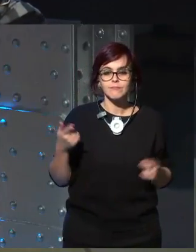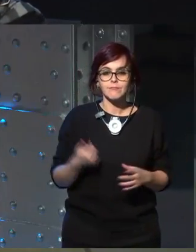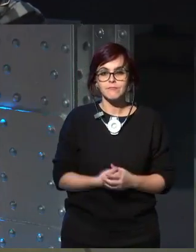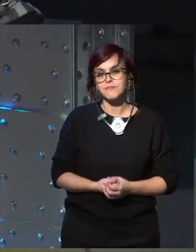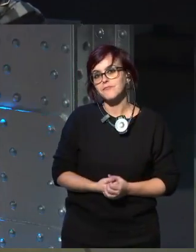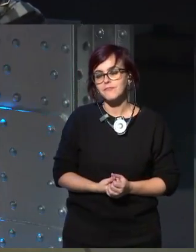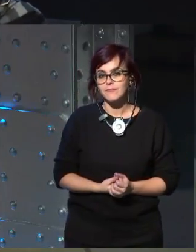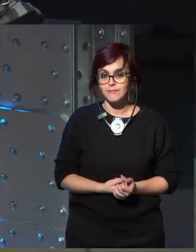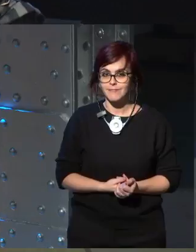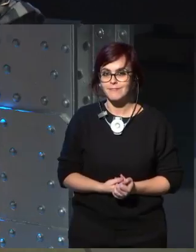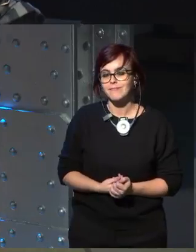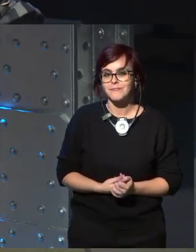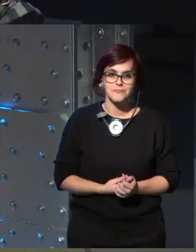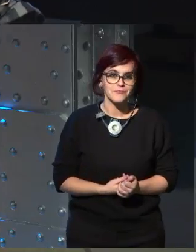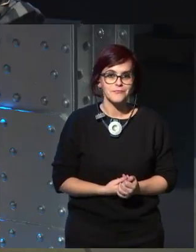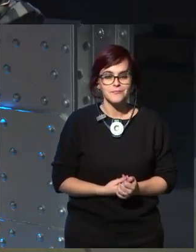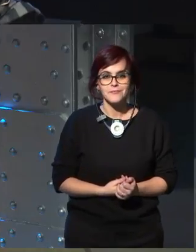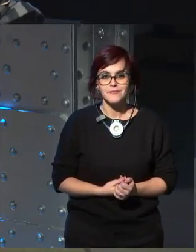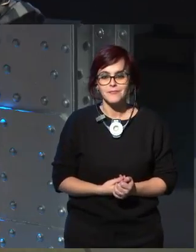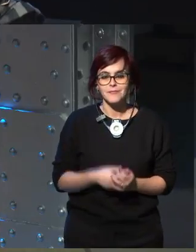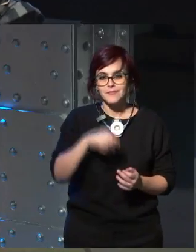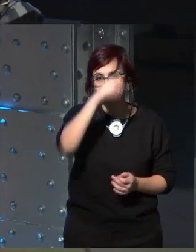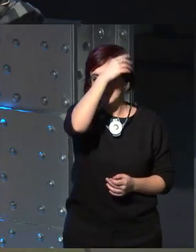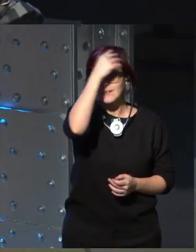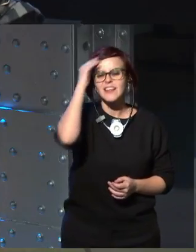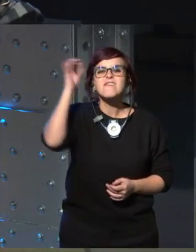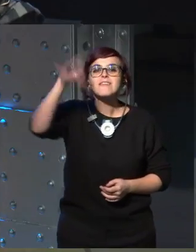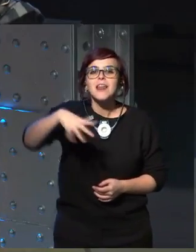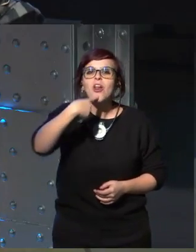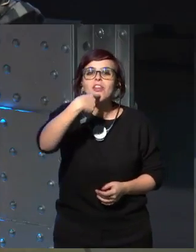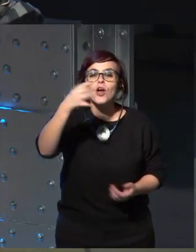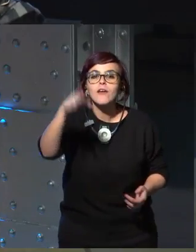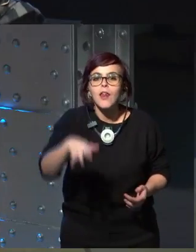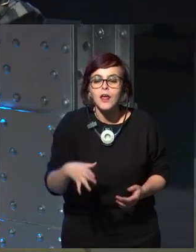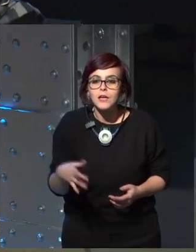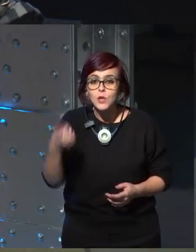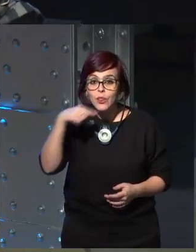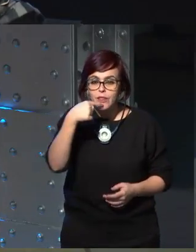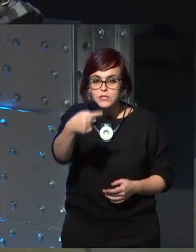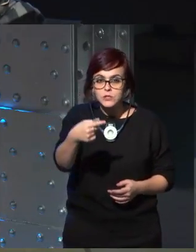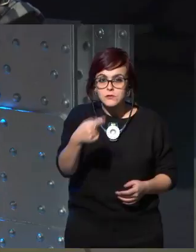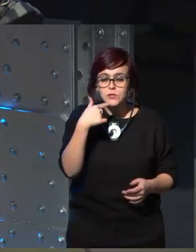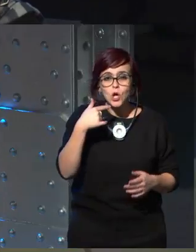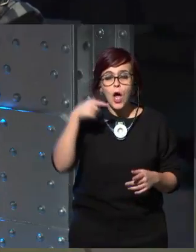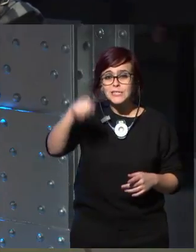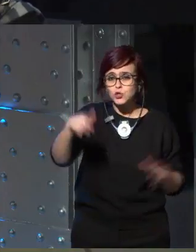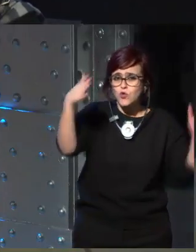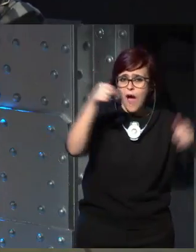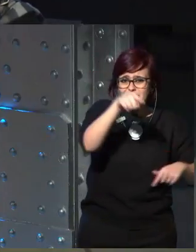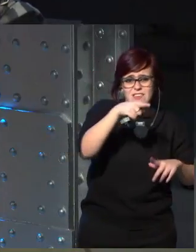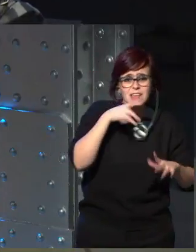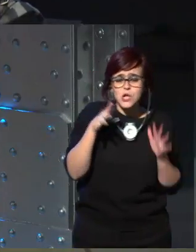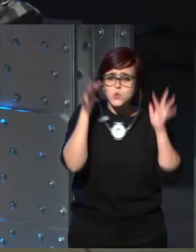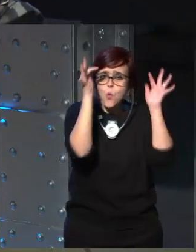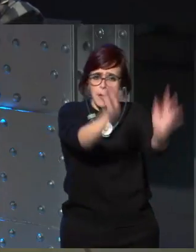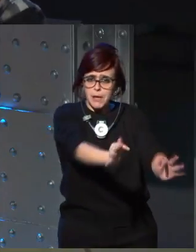I don't remember who said it. Bueno, no importa. ¿Alguna vez It doesn't matter. But somebody says that I don't have